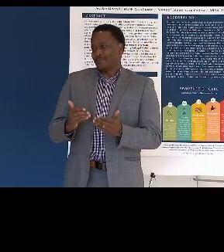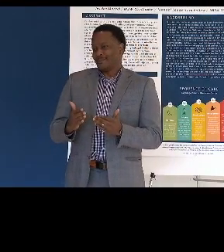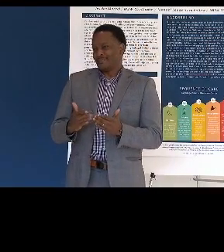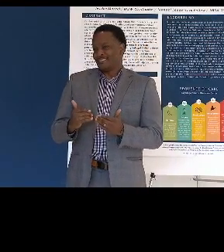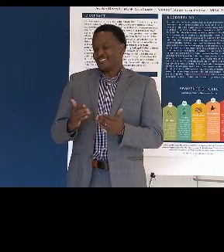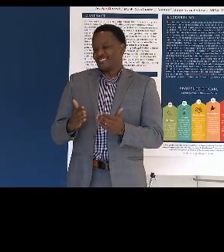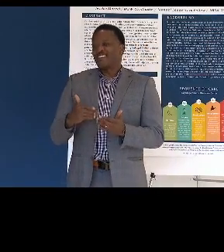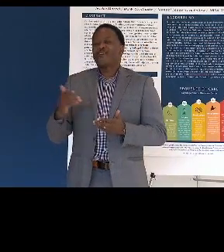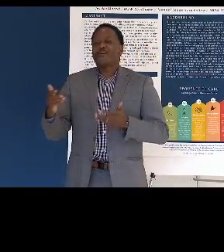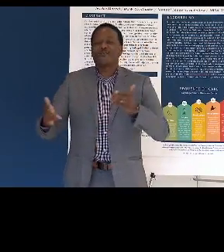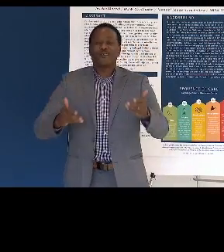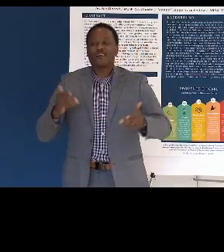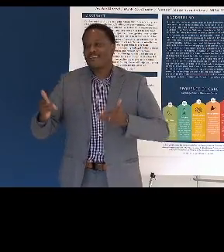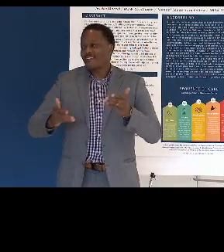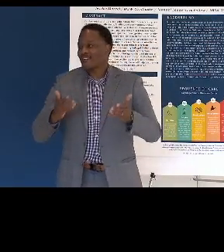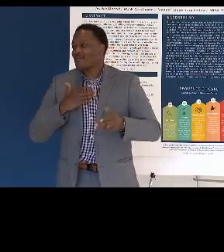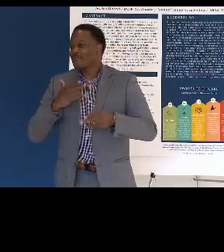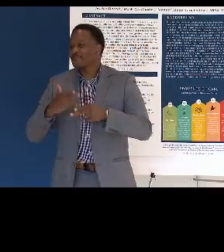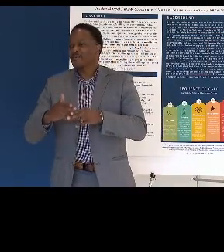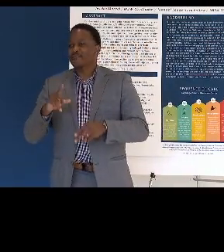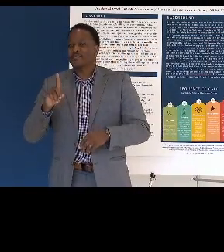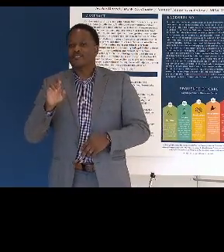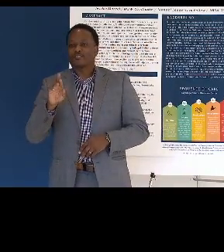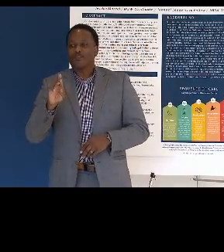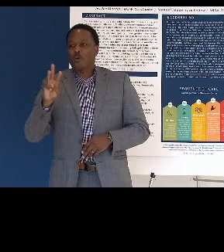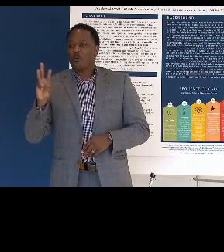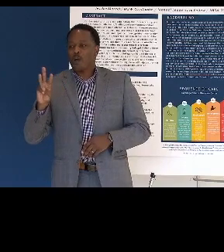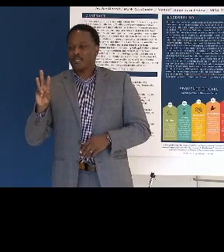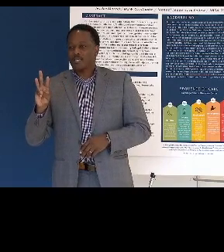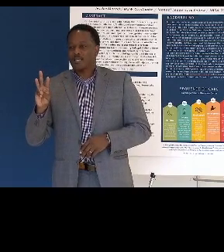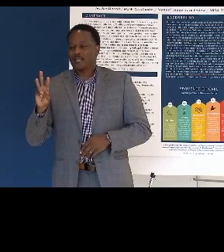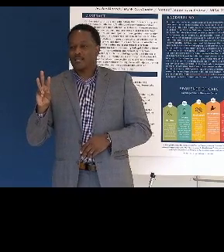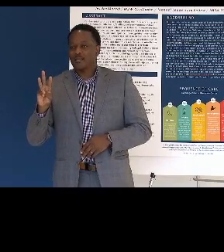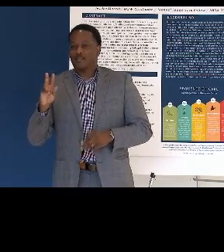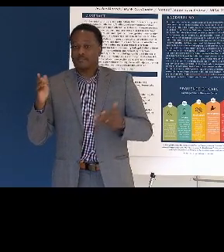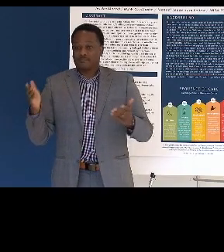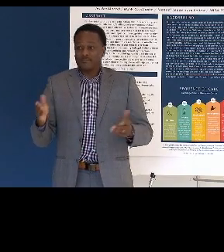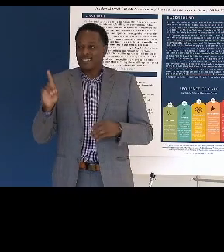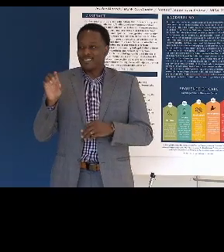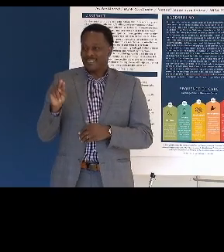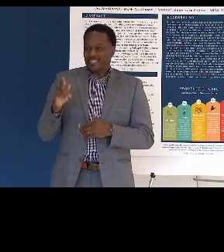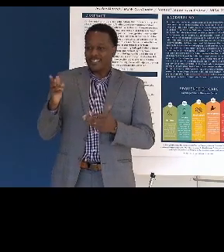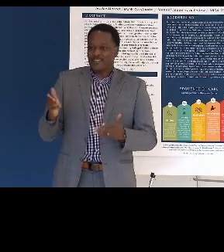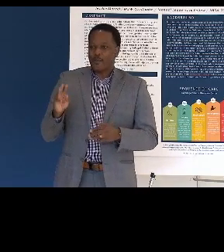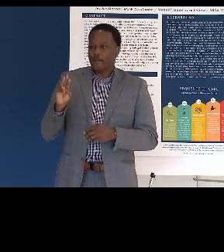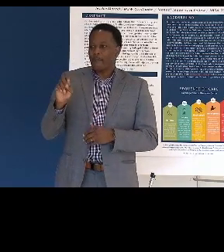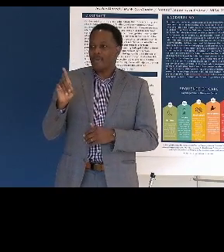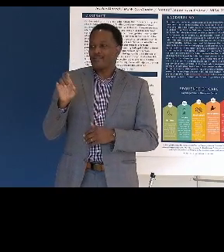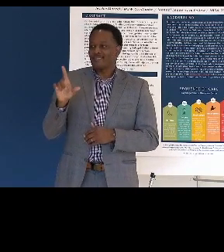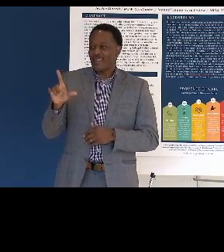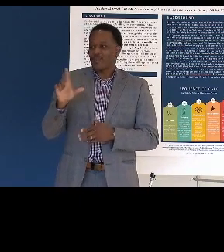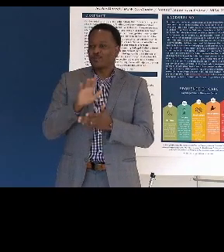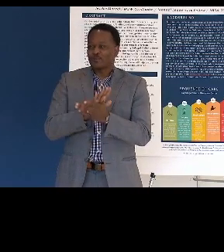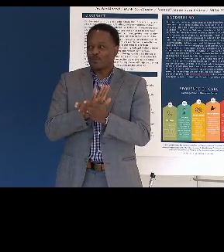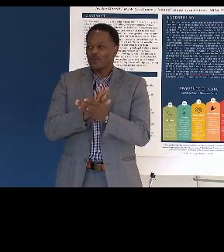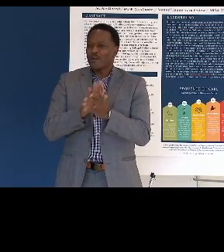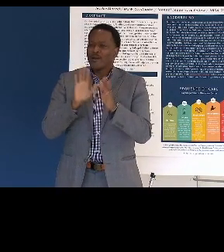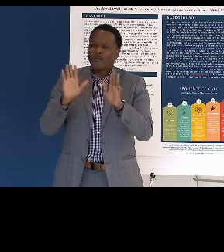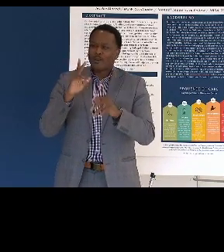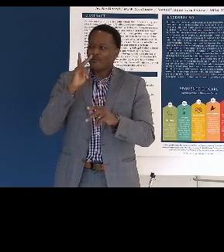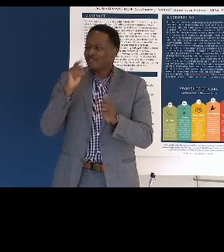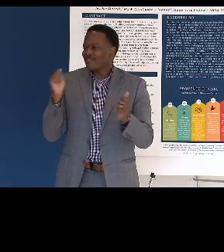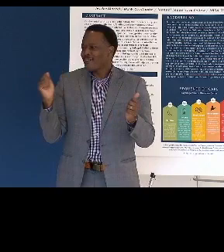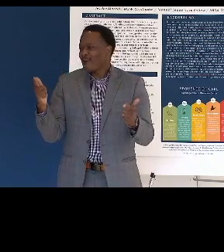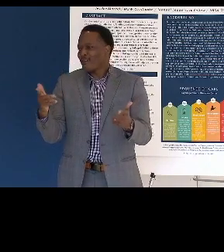Welcome, welcome, welcome. My name is Dexter Voisin, and I'm the dean here at the Mandel School, and it's so great to see all of you here